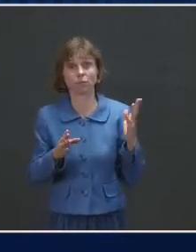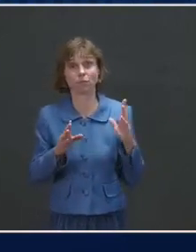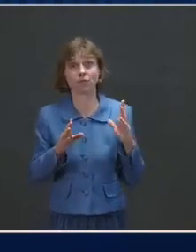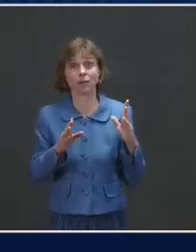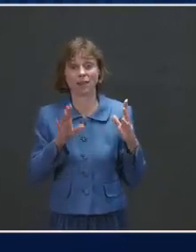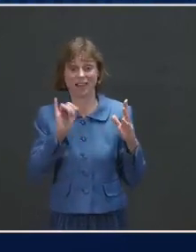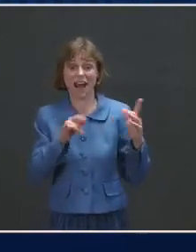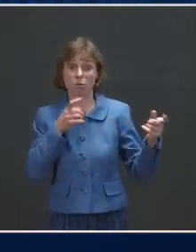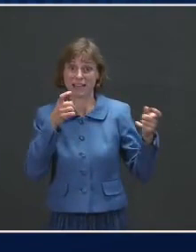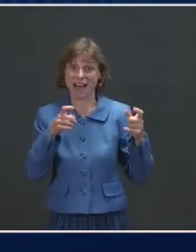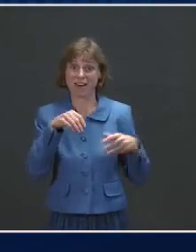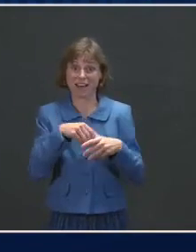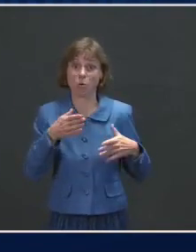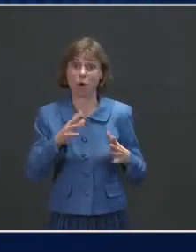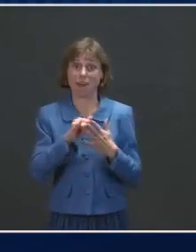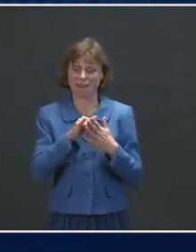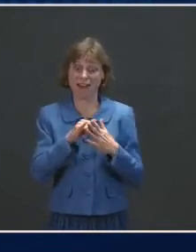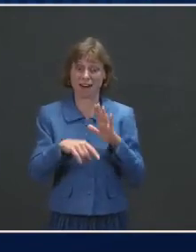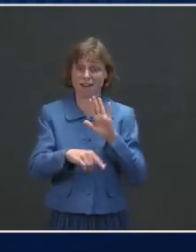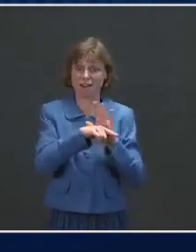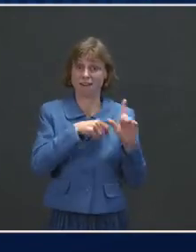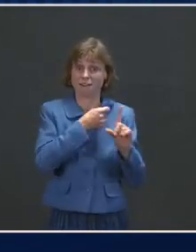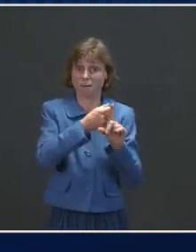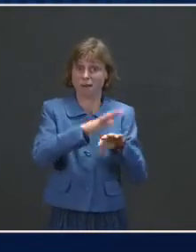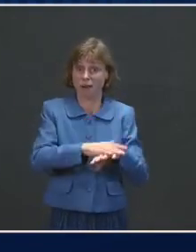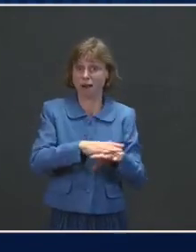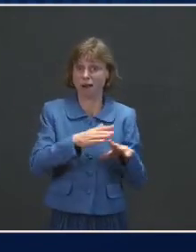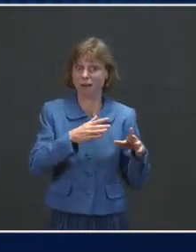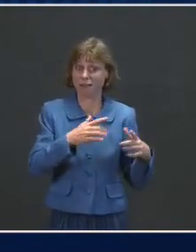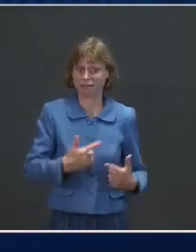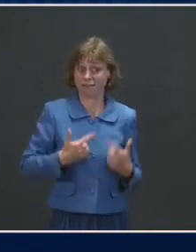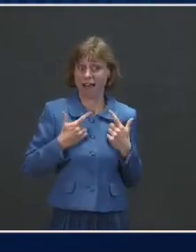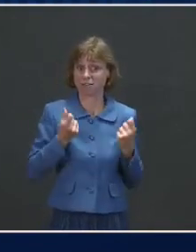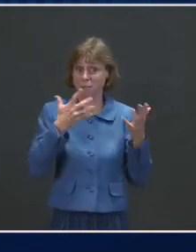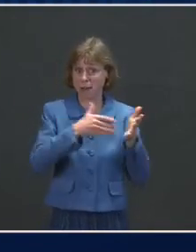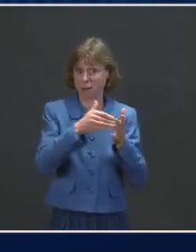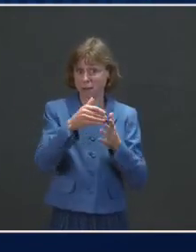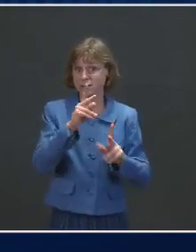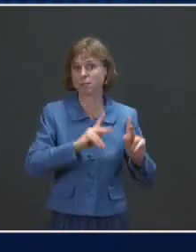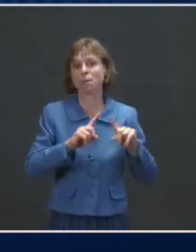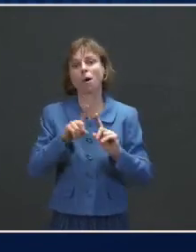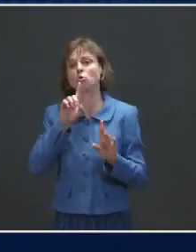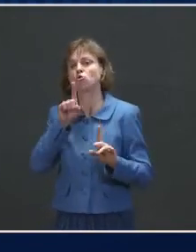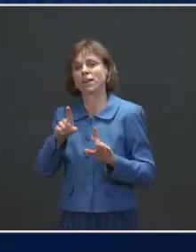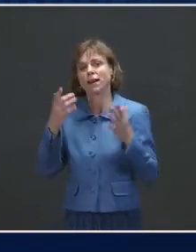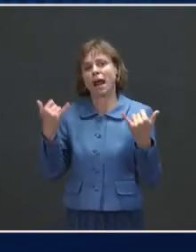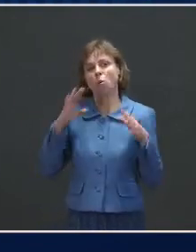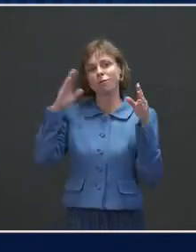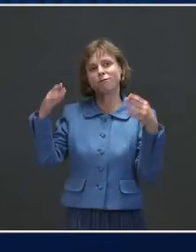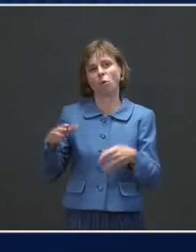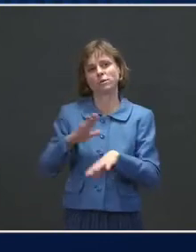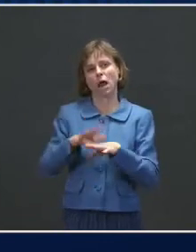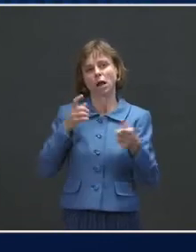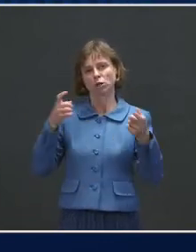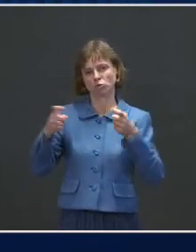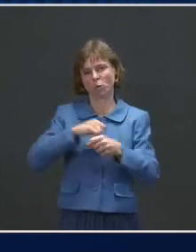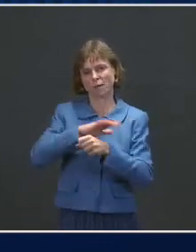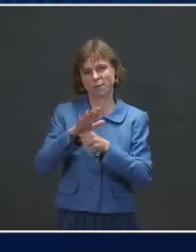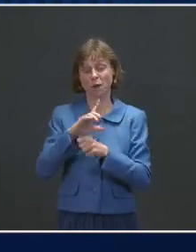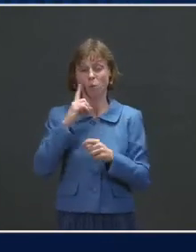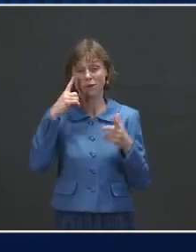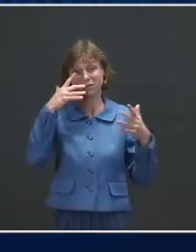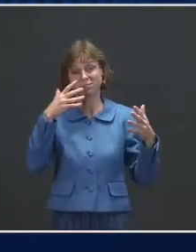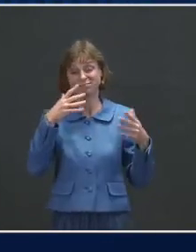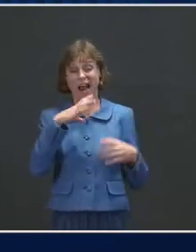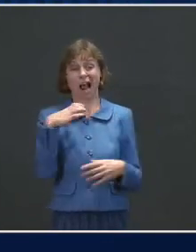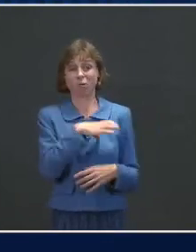millions. But at this point in time, our focus is really on getting the pandemic under control, and we'll leave that decision up to Congress.